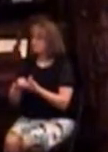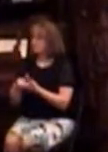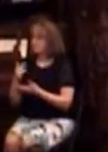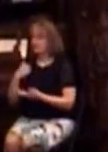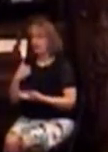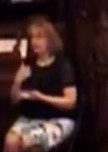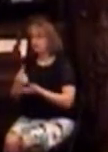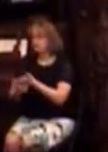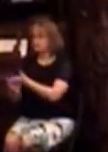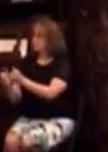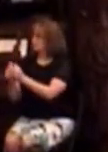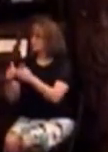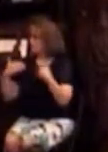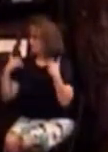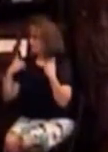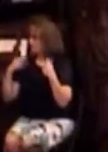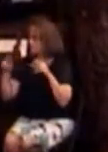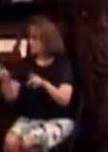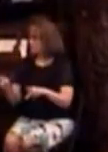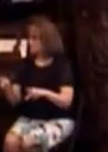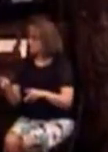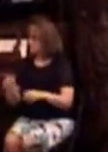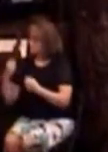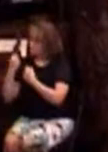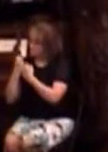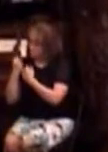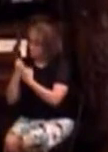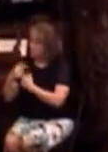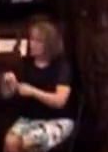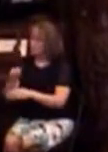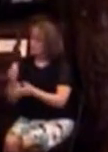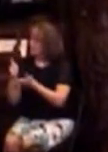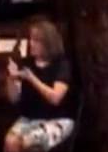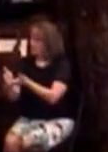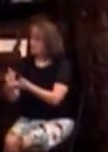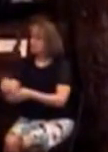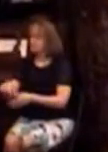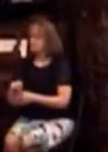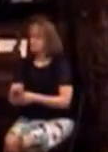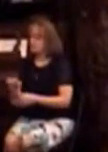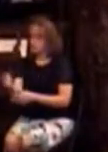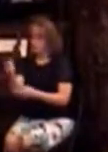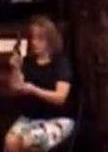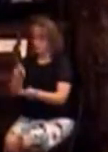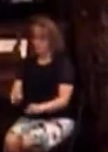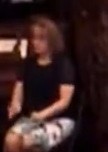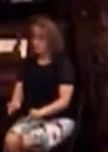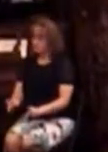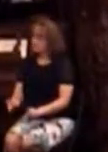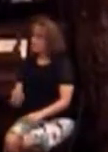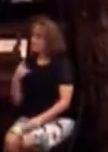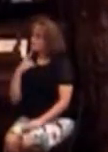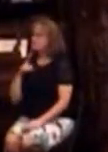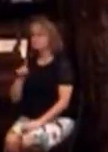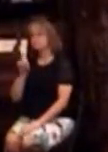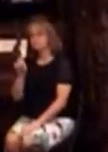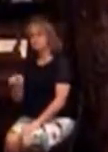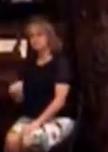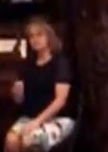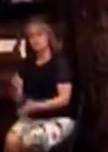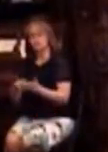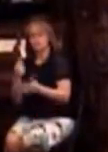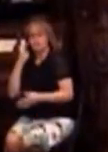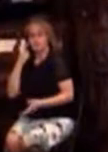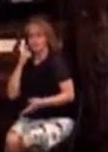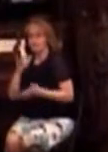with one of the young adults because we mentor them, and I was talking to this one individual and saying, so, what did you think about the week?